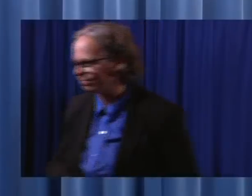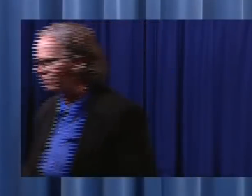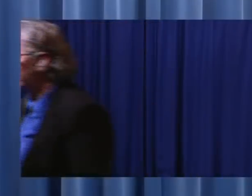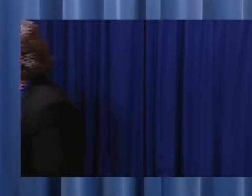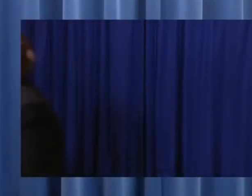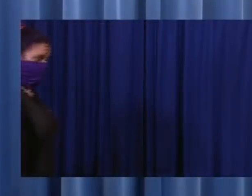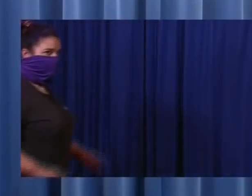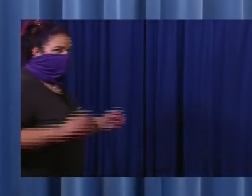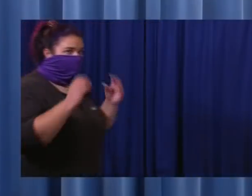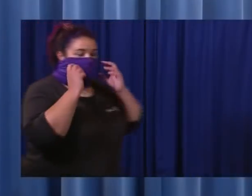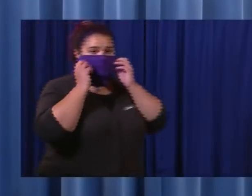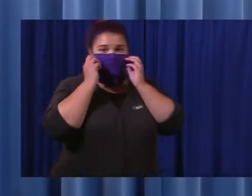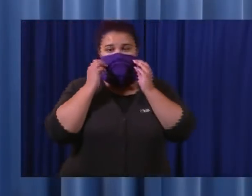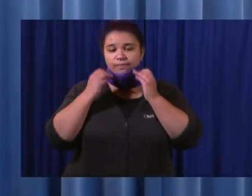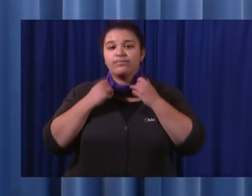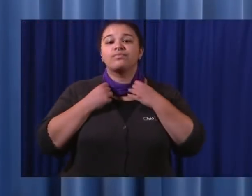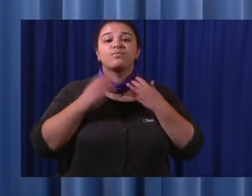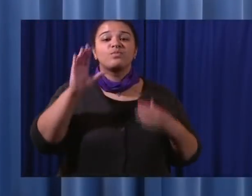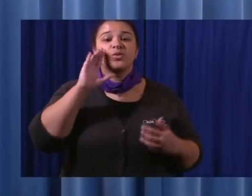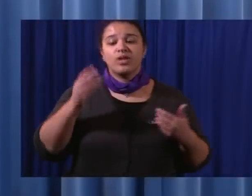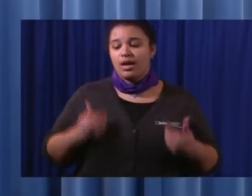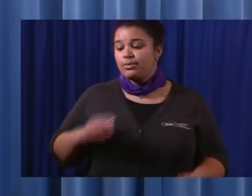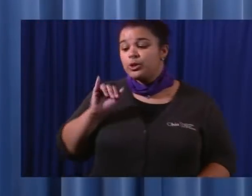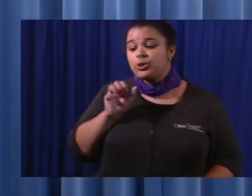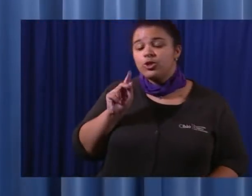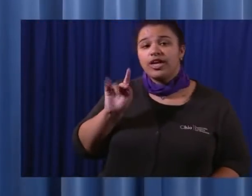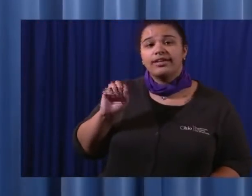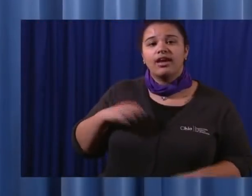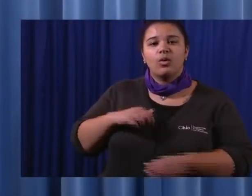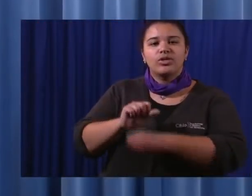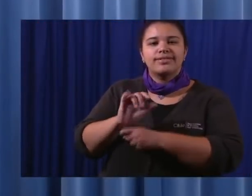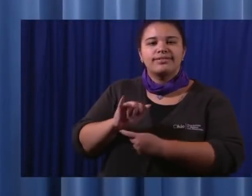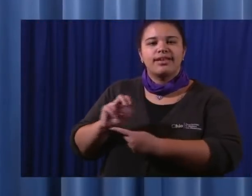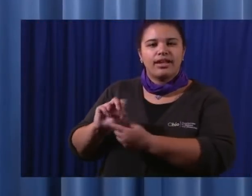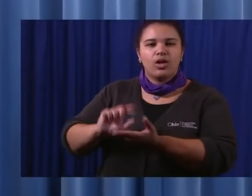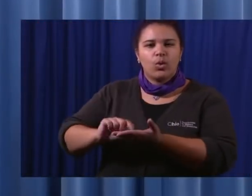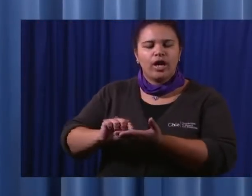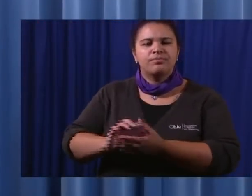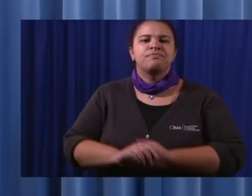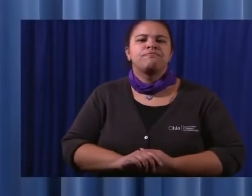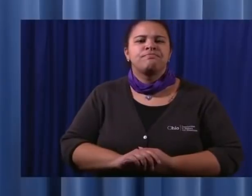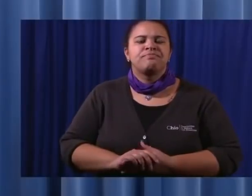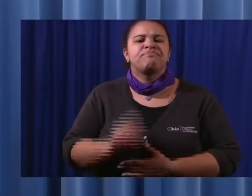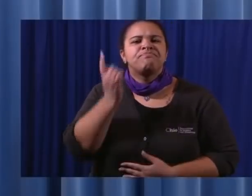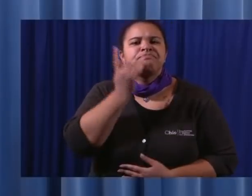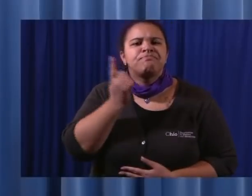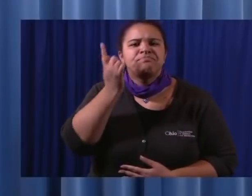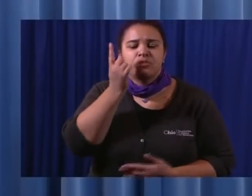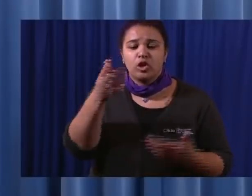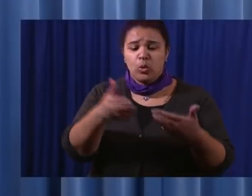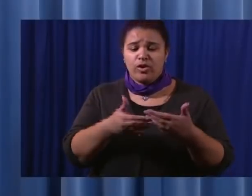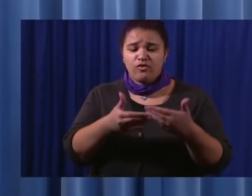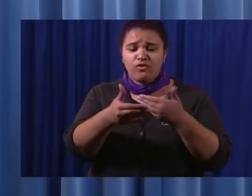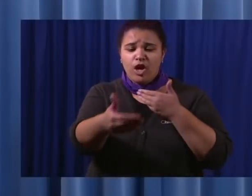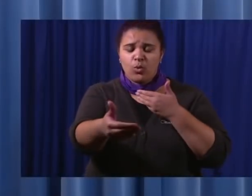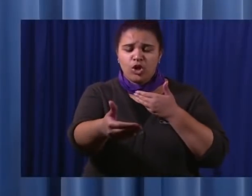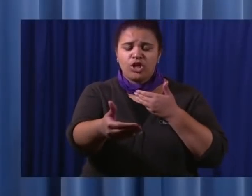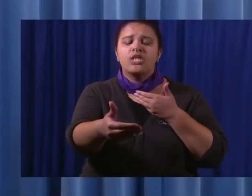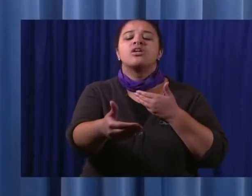This is Jackie Borchert from the Cincinnati Enquirer. Governor, what metrics will you be using going forward to determine whether